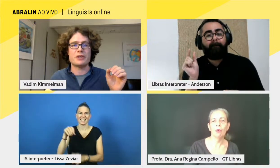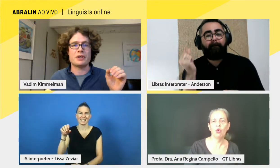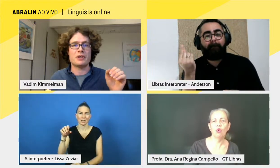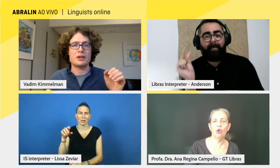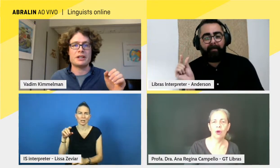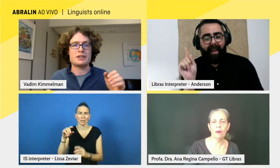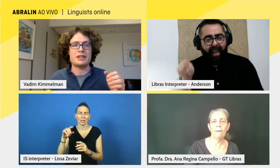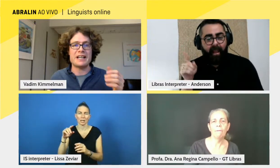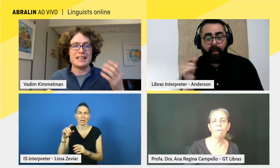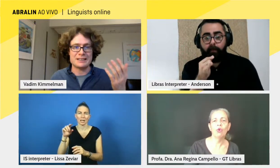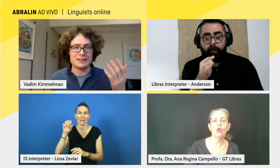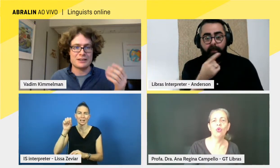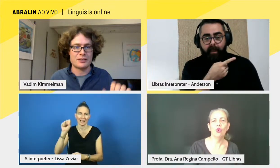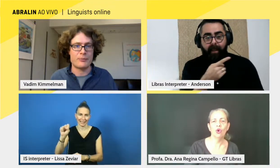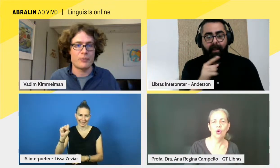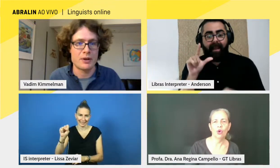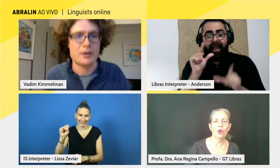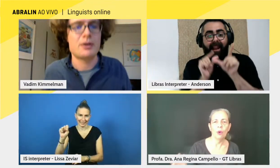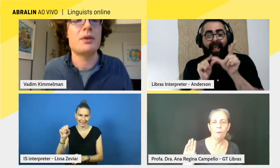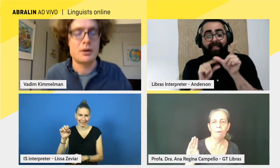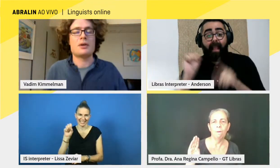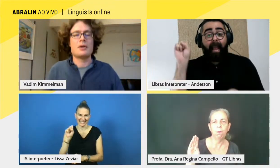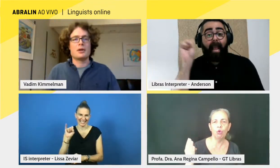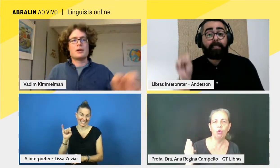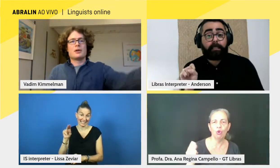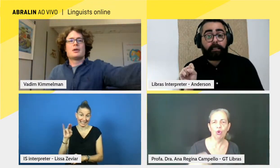starts with the letter S.